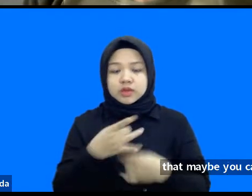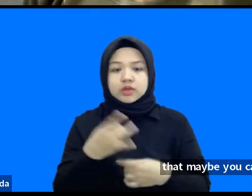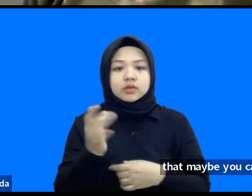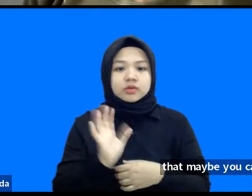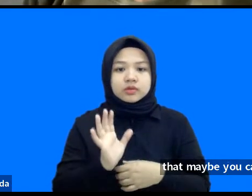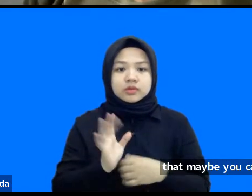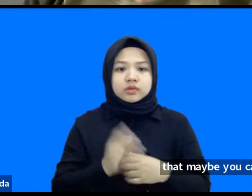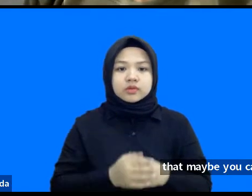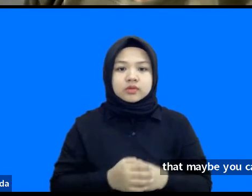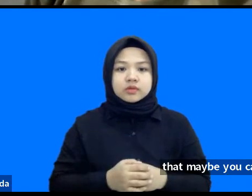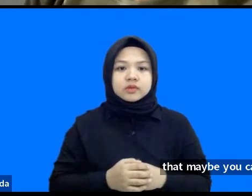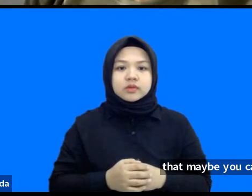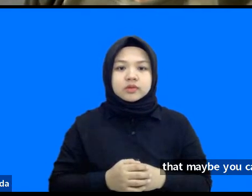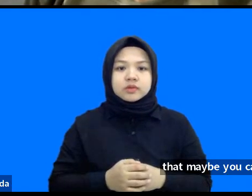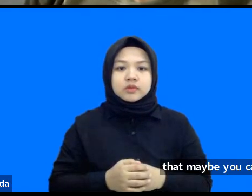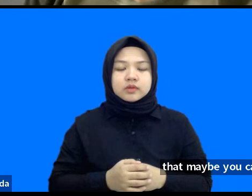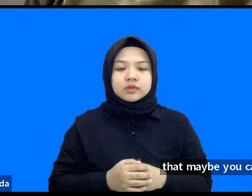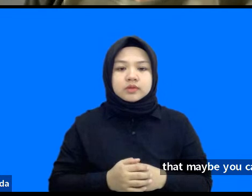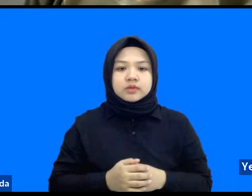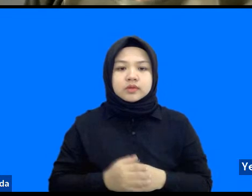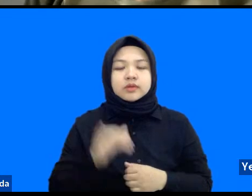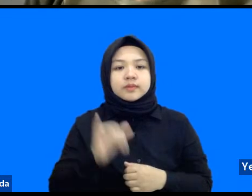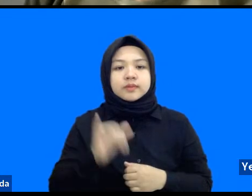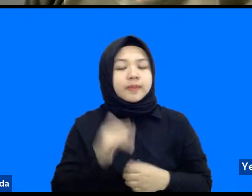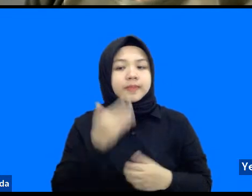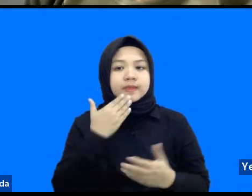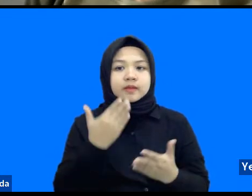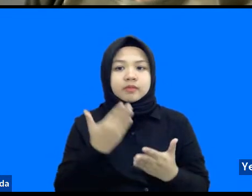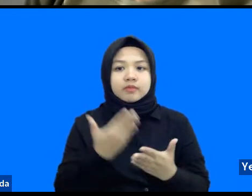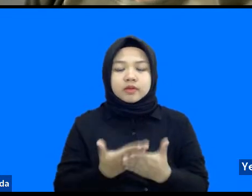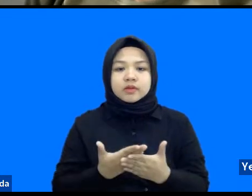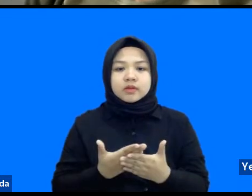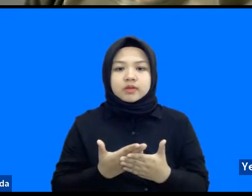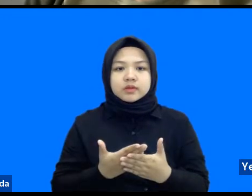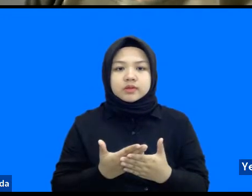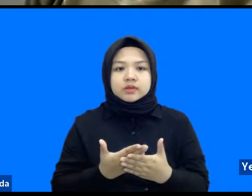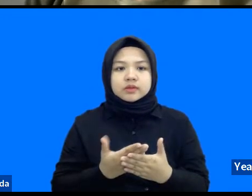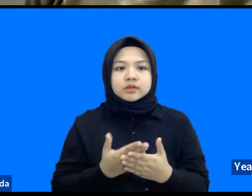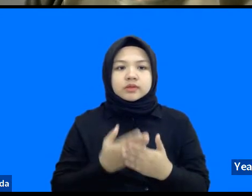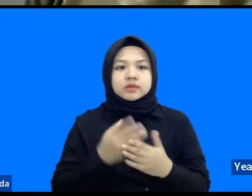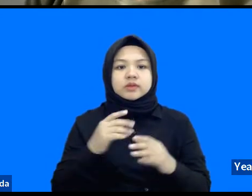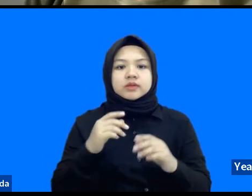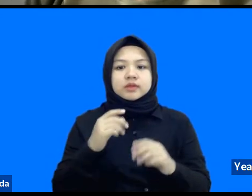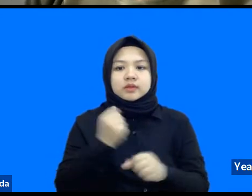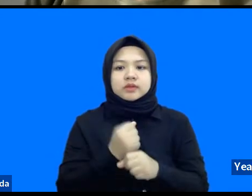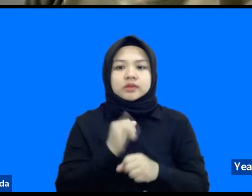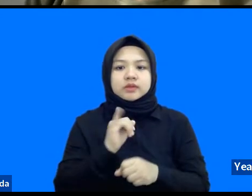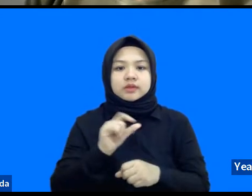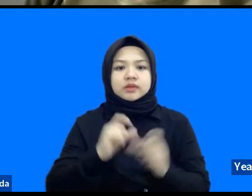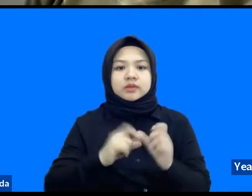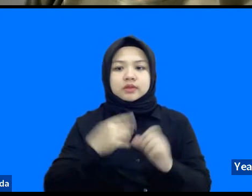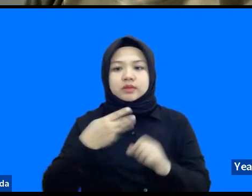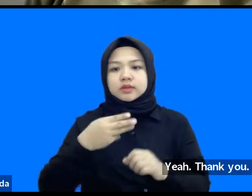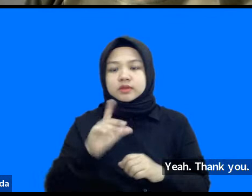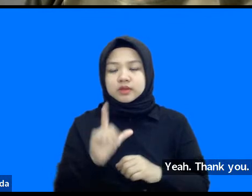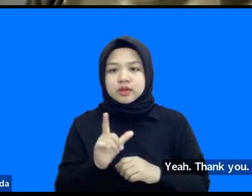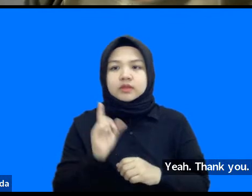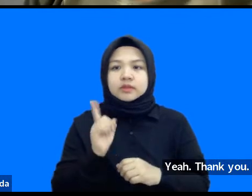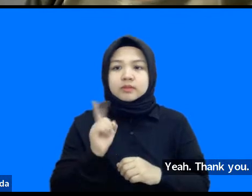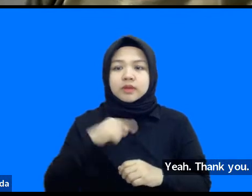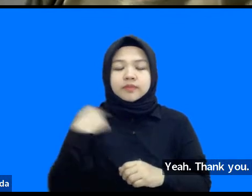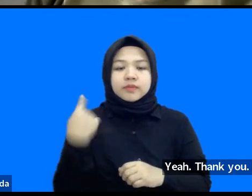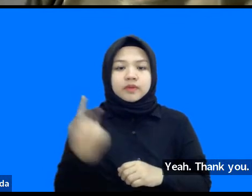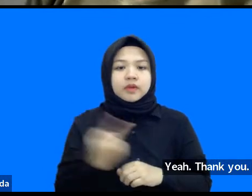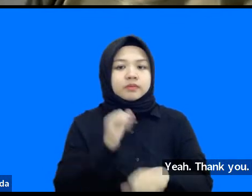Yeah, thank you. In terms of ICEL, and because we're working on a policy advocacy,